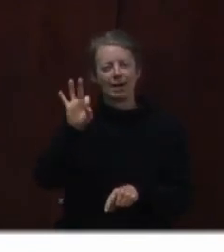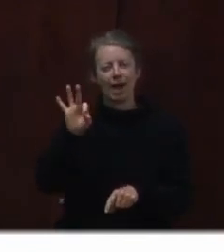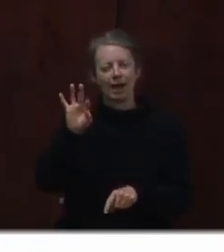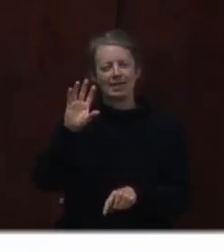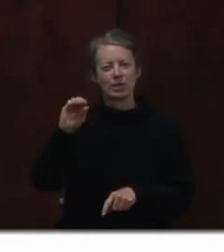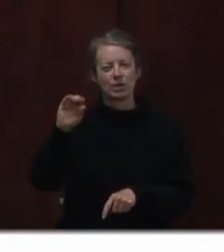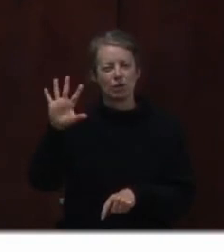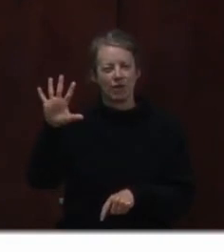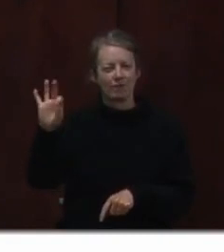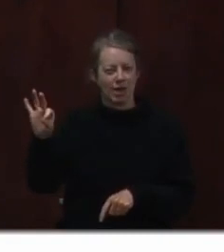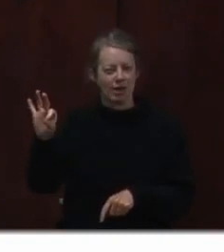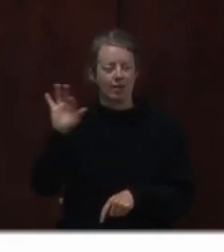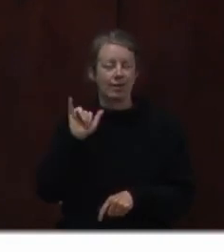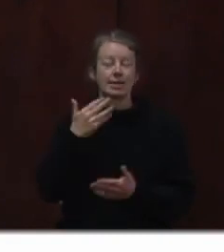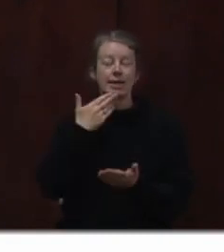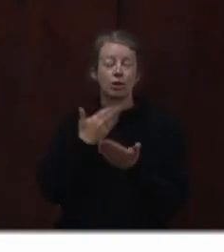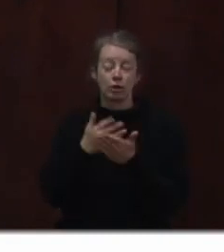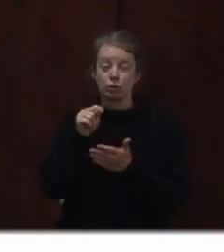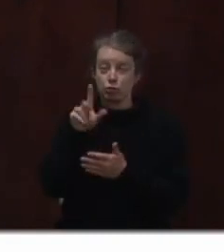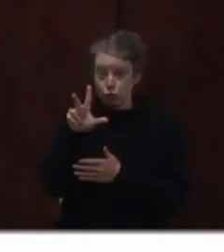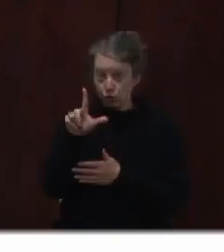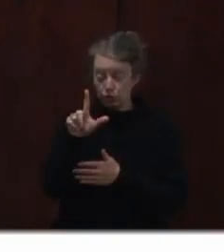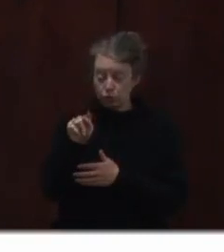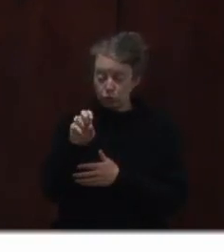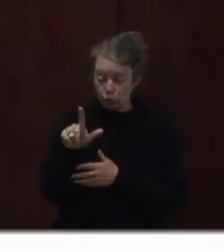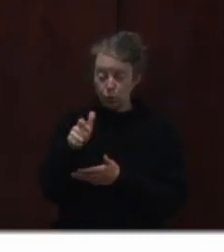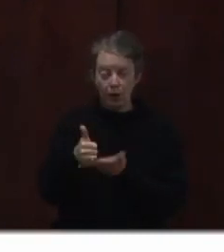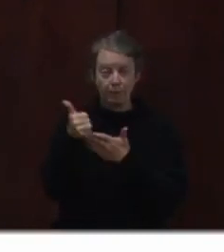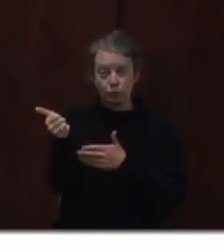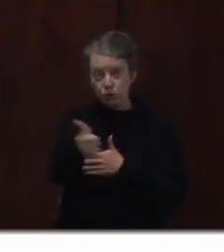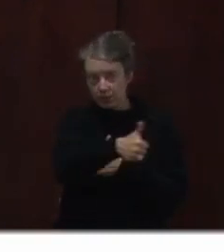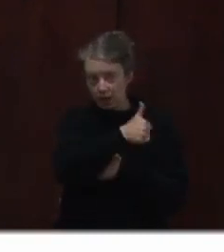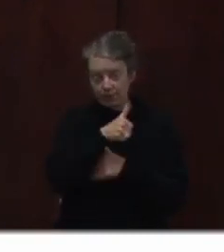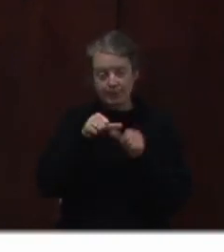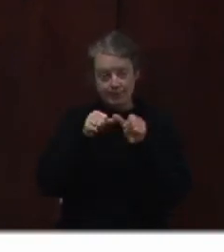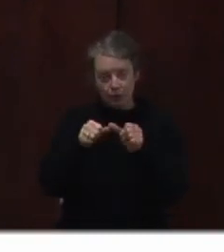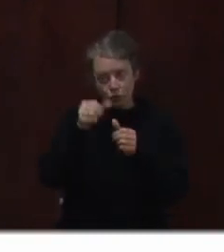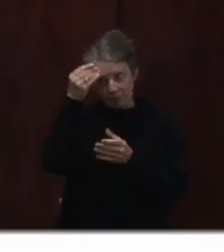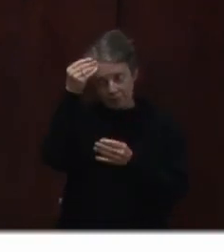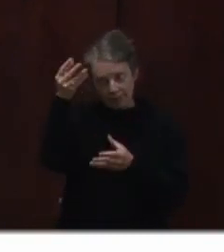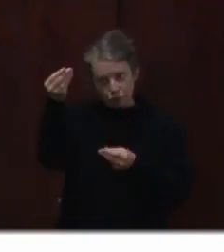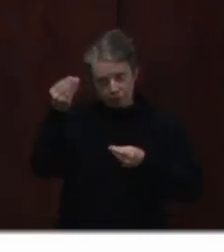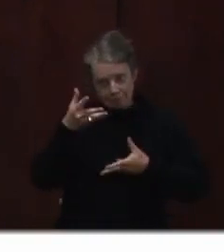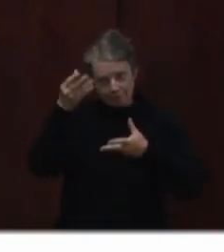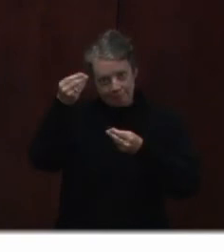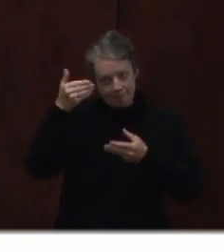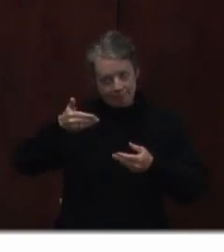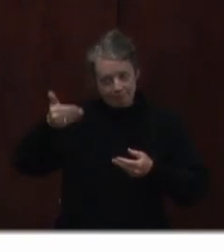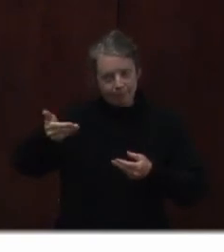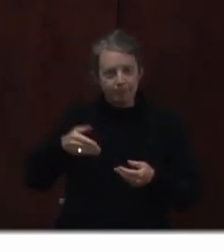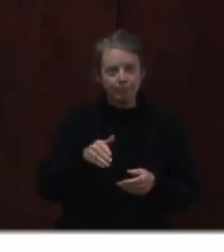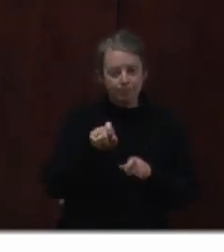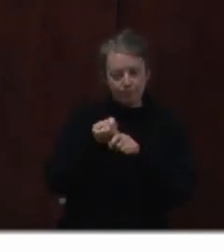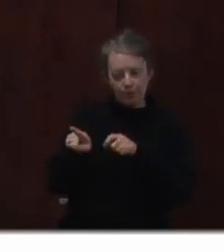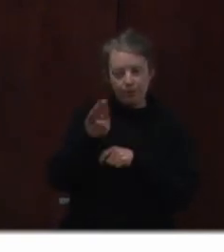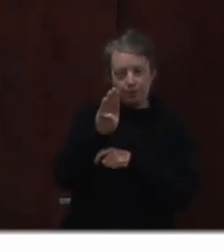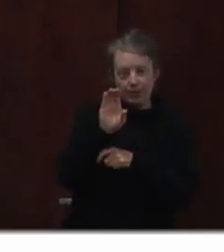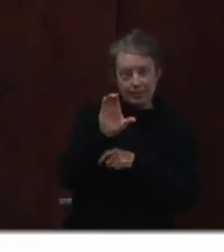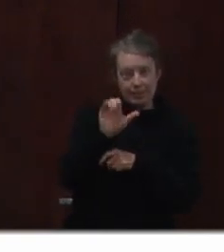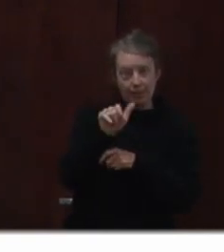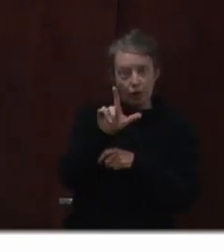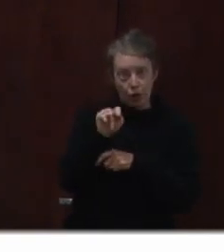419-0095 number. But that's a really good tool to stay informed of the vaccine operations. BC alert to